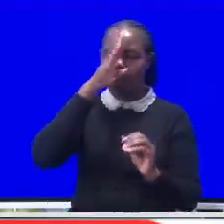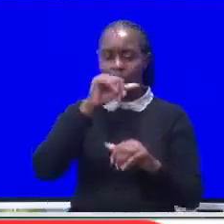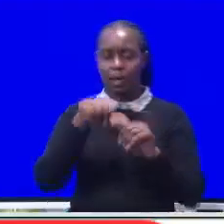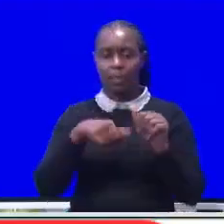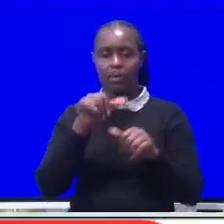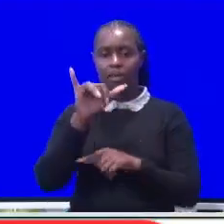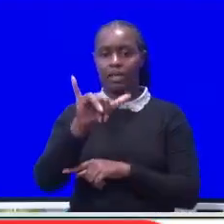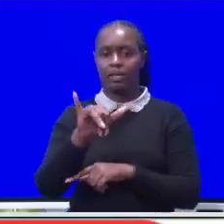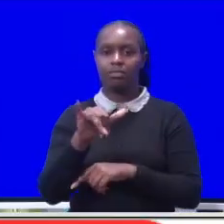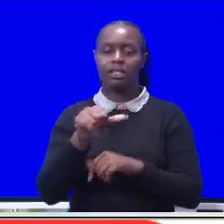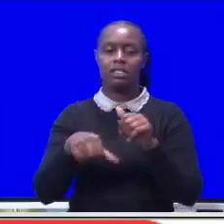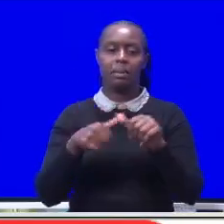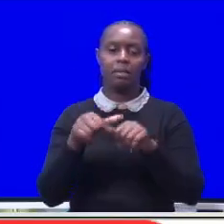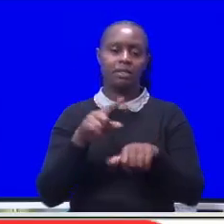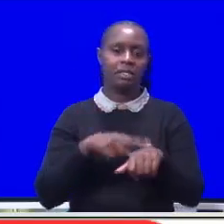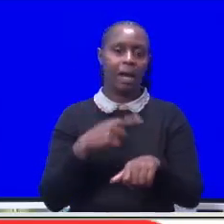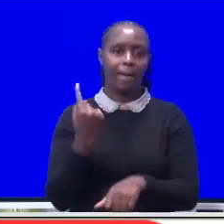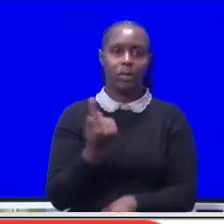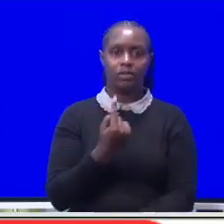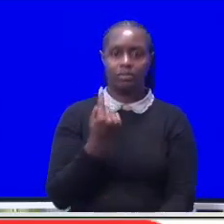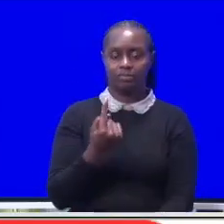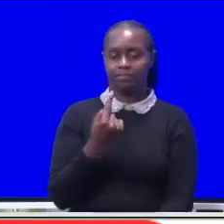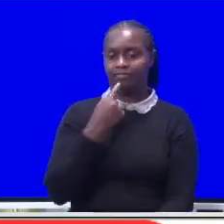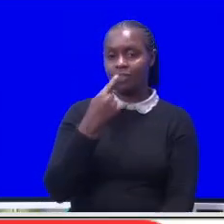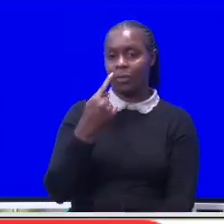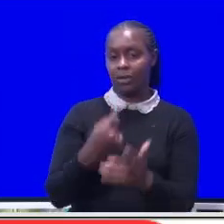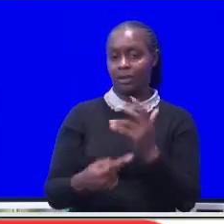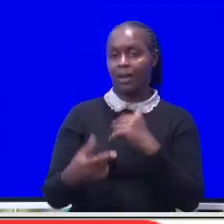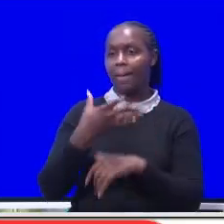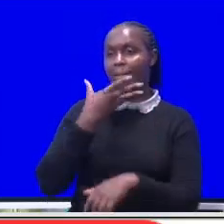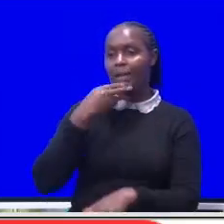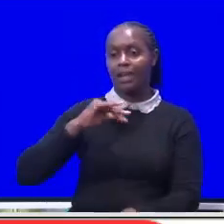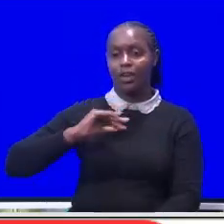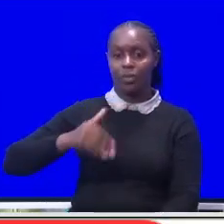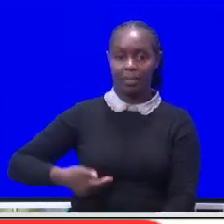of time. We say that people, men and women,